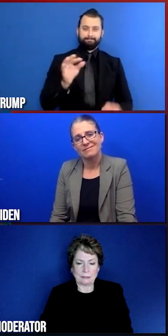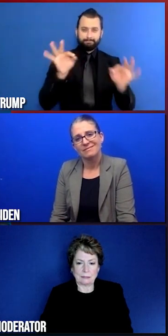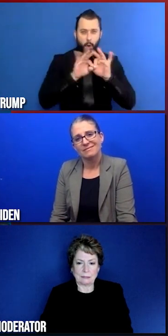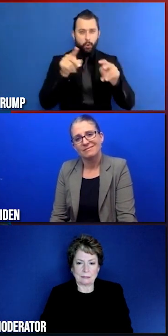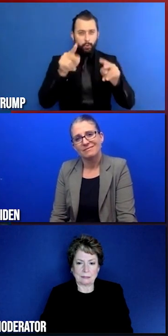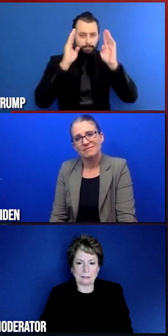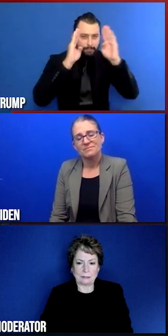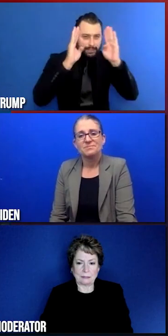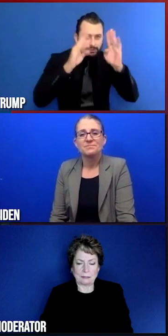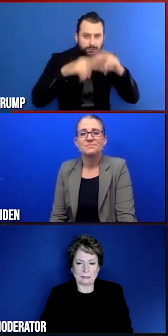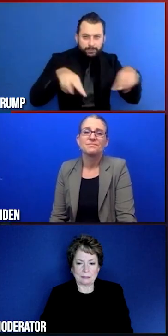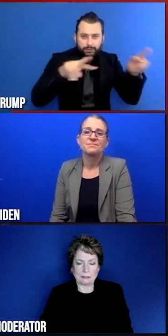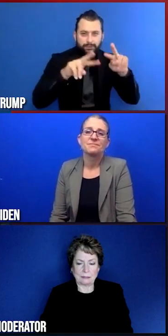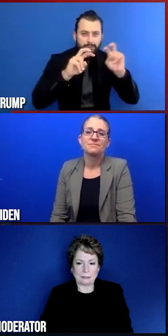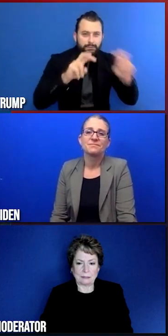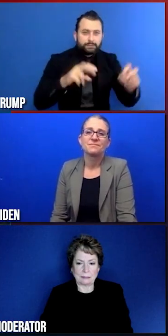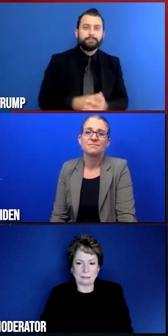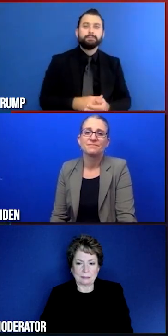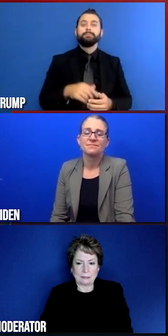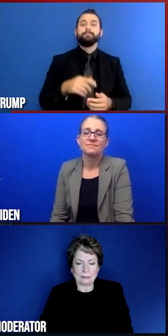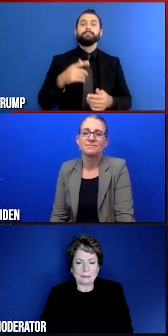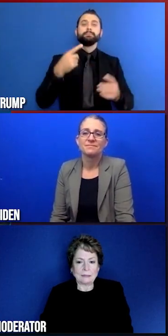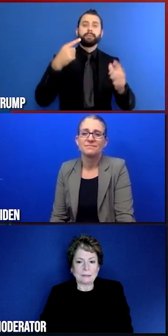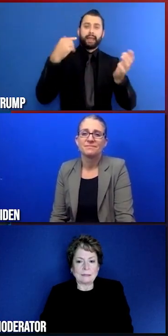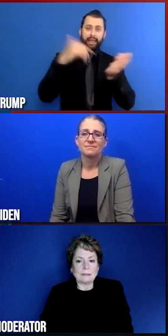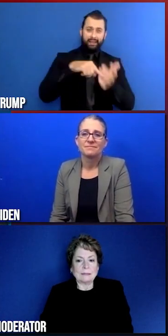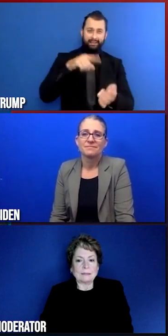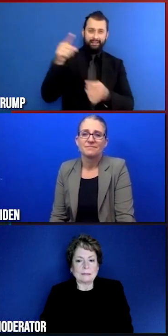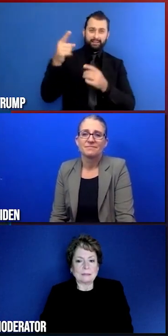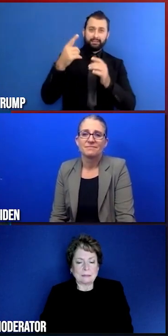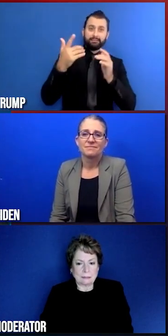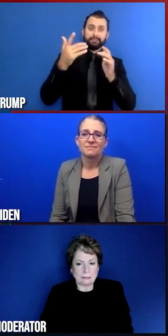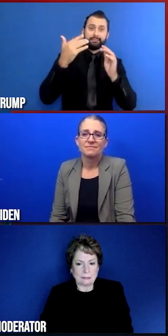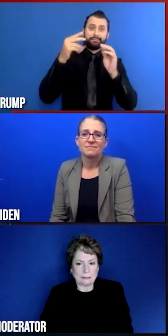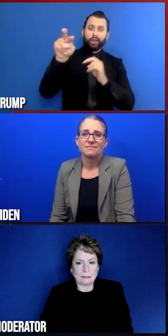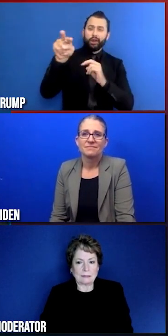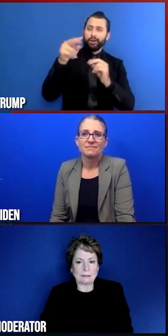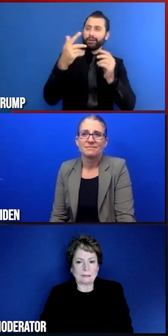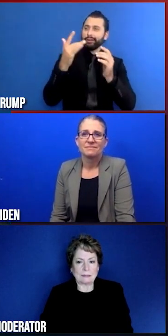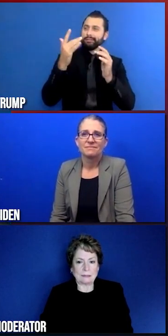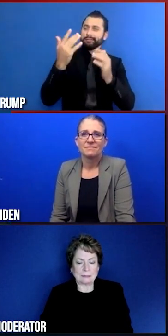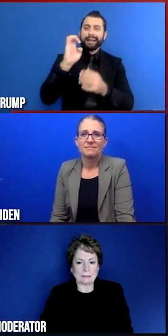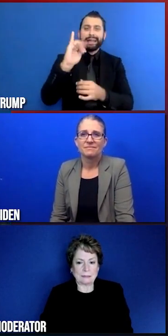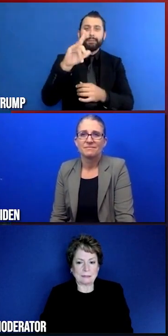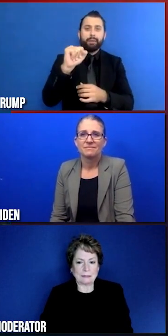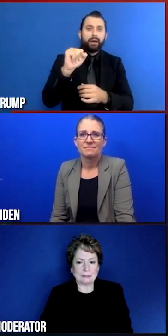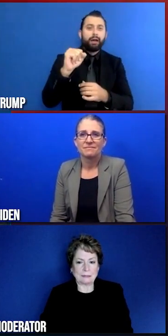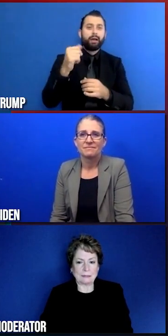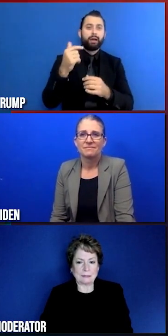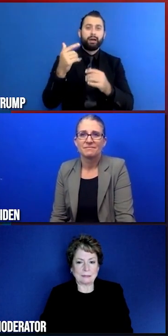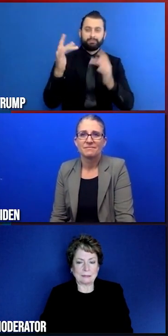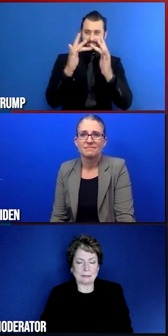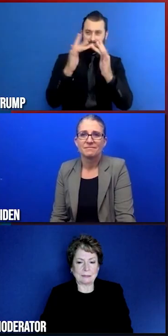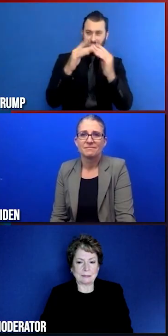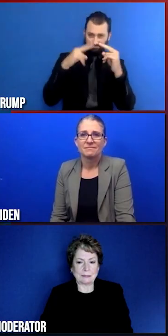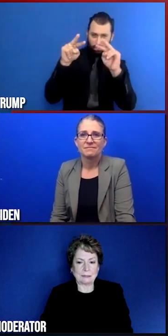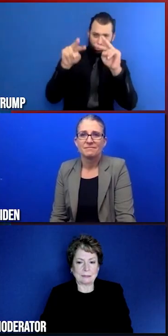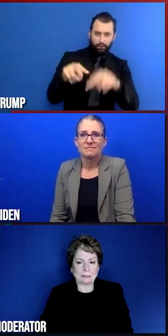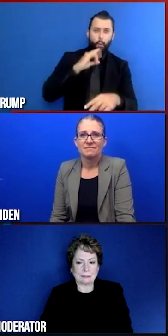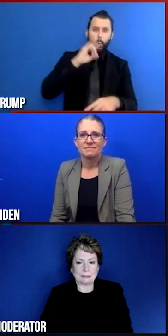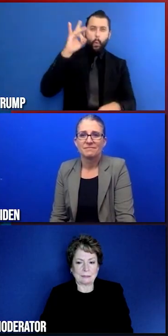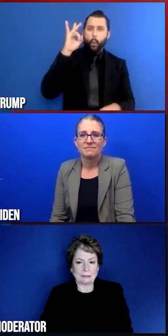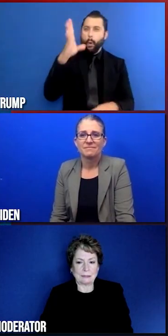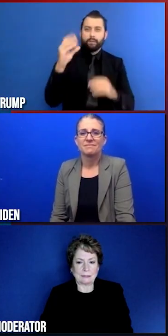of the kind of money that you were raking in, you and your family. And Joe, you were vice president when some of this was happening, and it should have